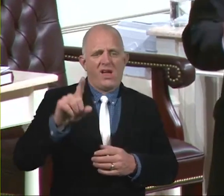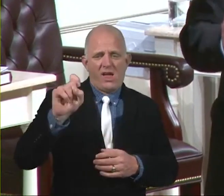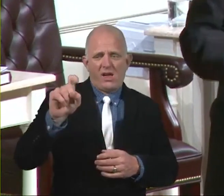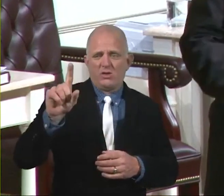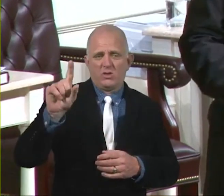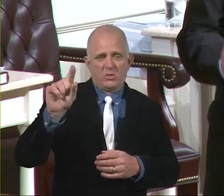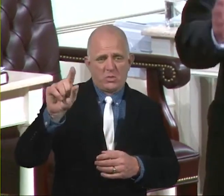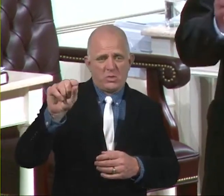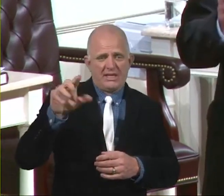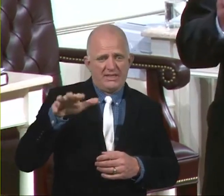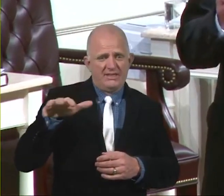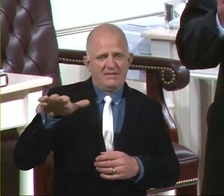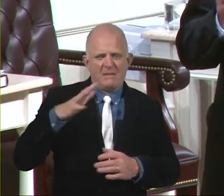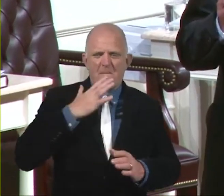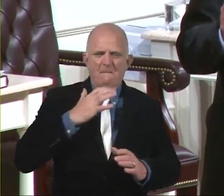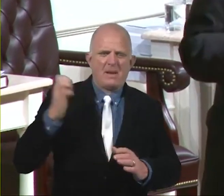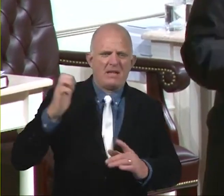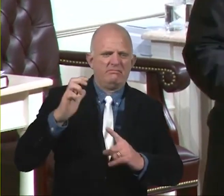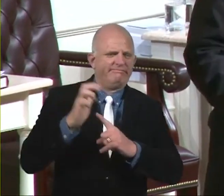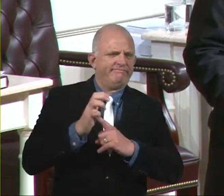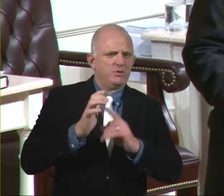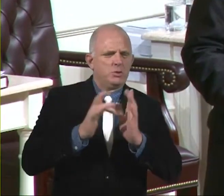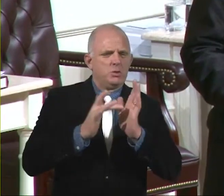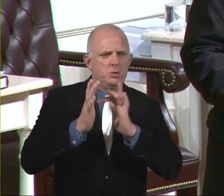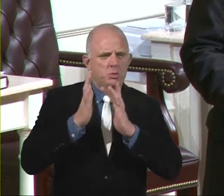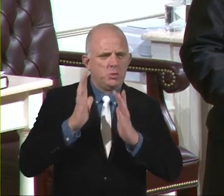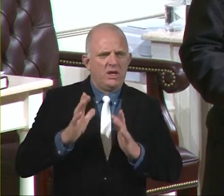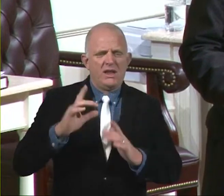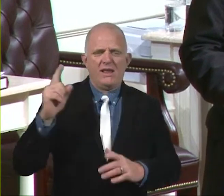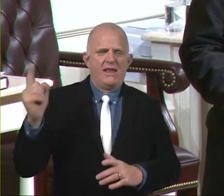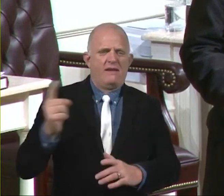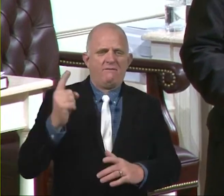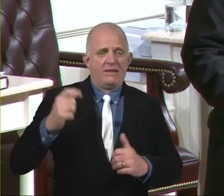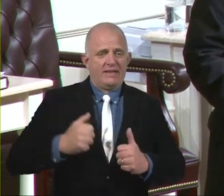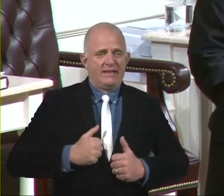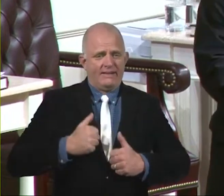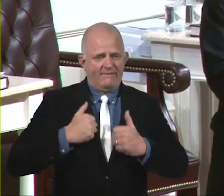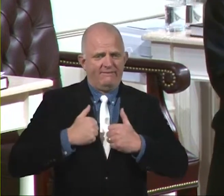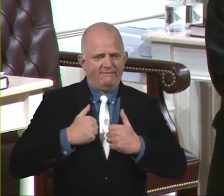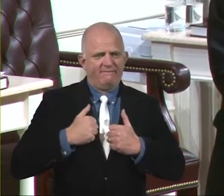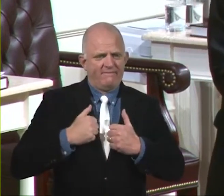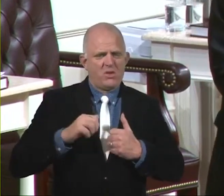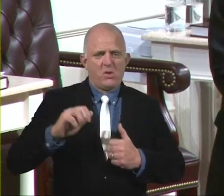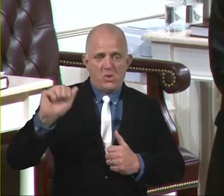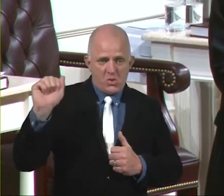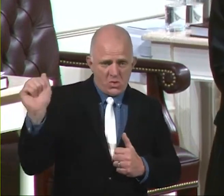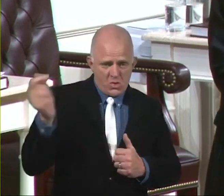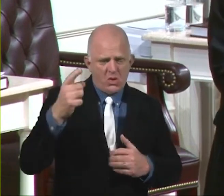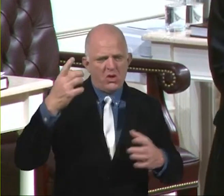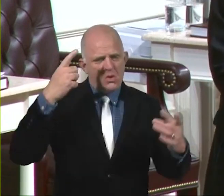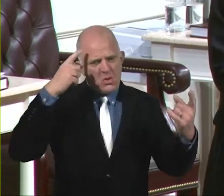120 of the greatest Christians maybe that ever lived to agree?